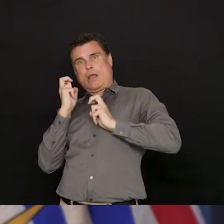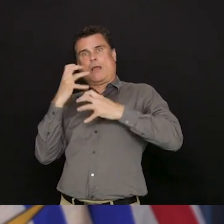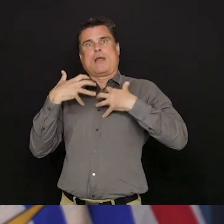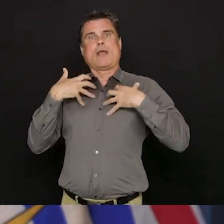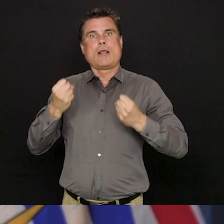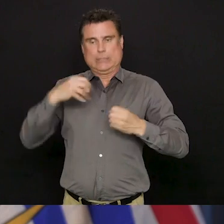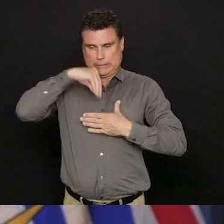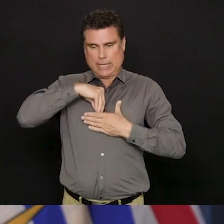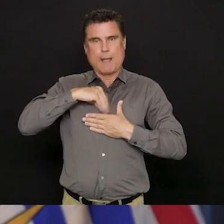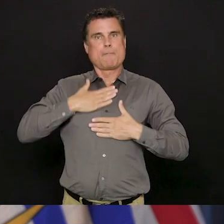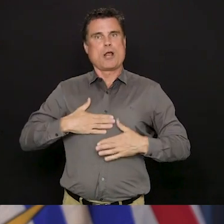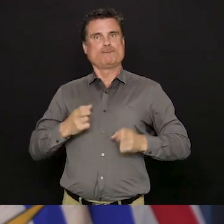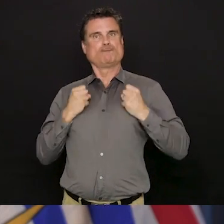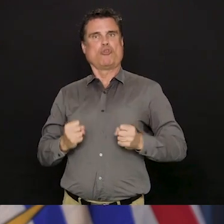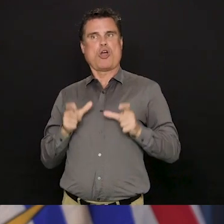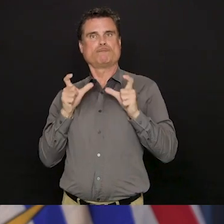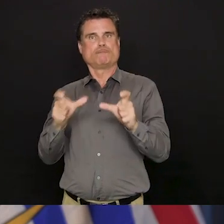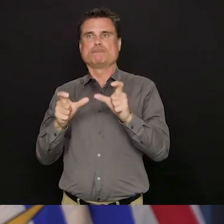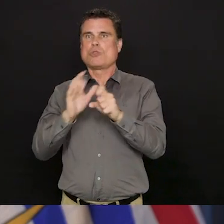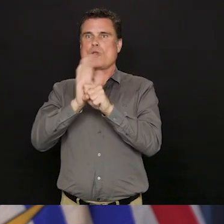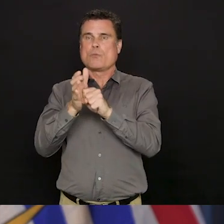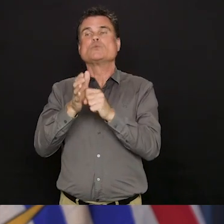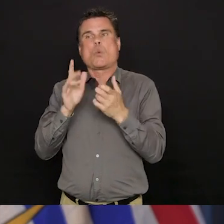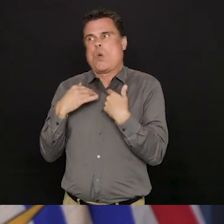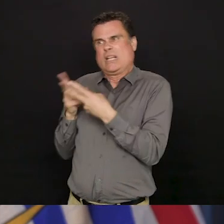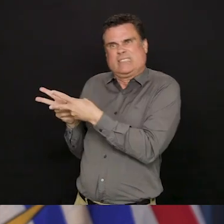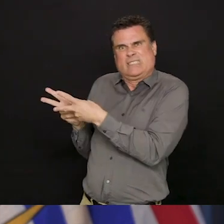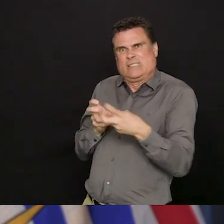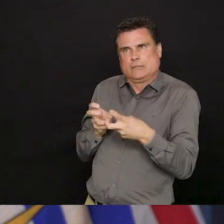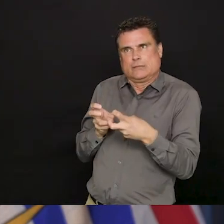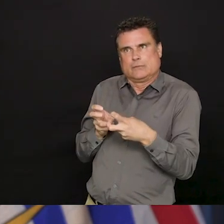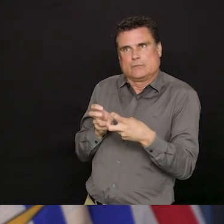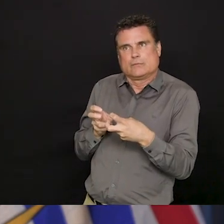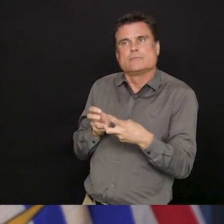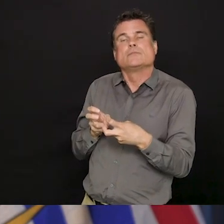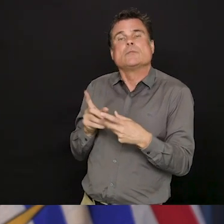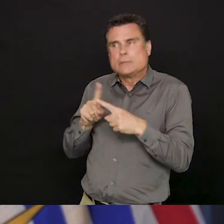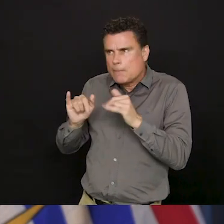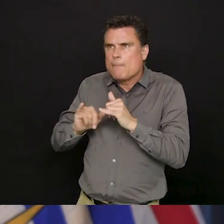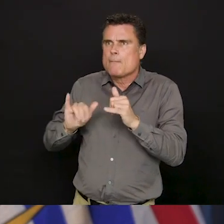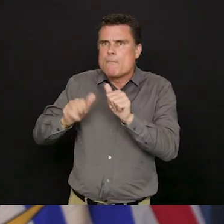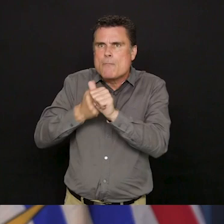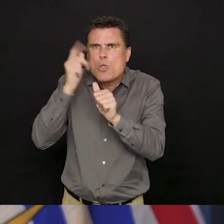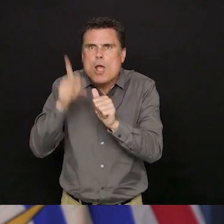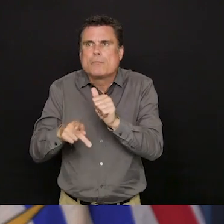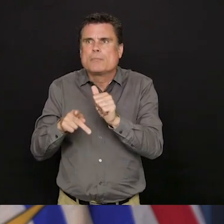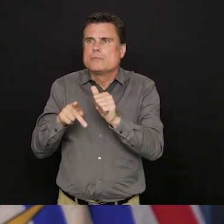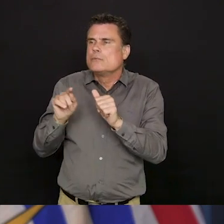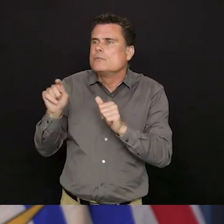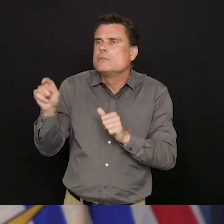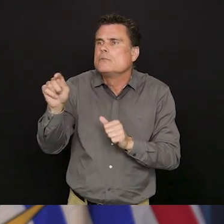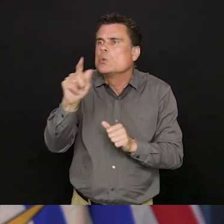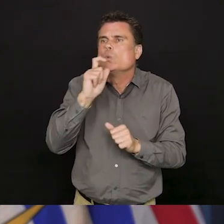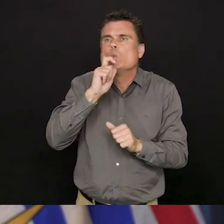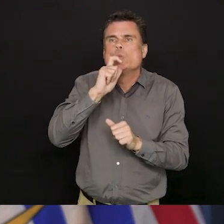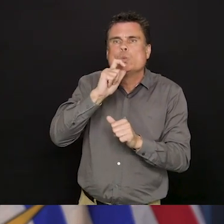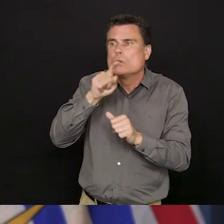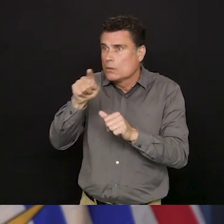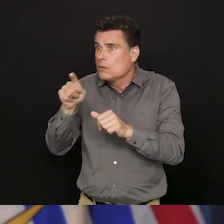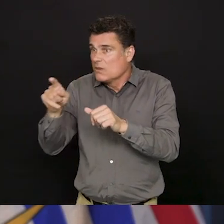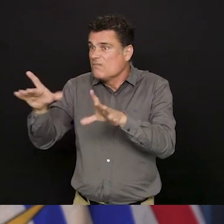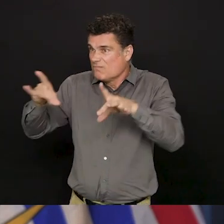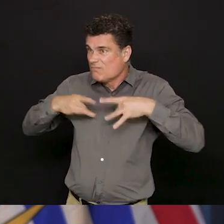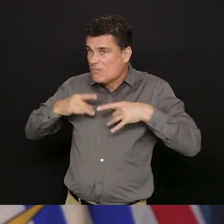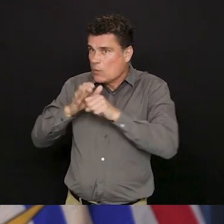understanding of outbreaks in our communities as they happen. So we are weeks, maybe sometime in the next week to